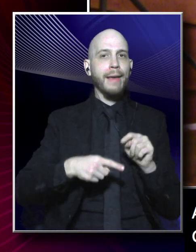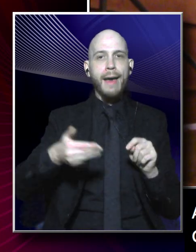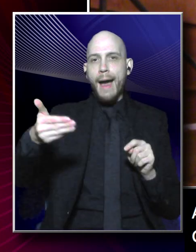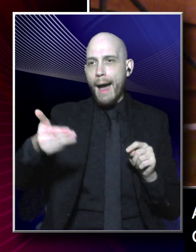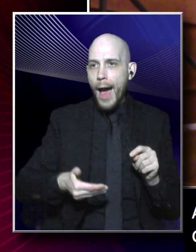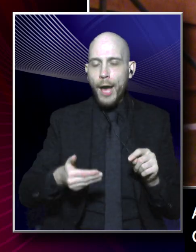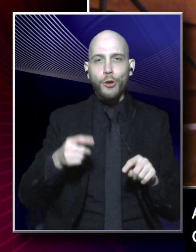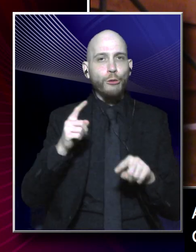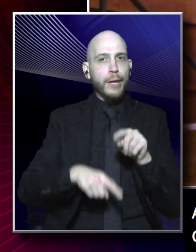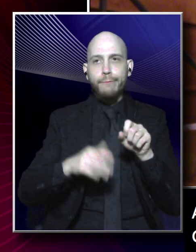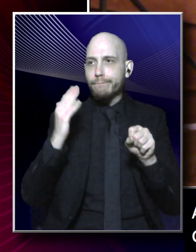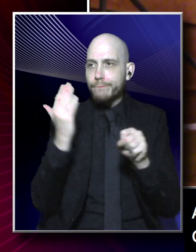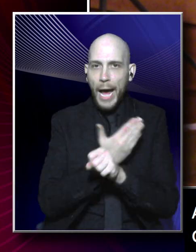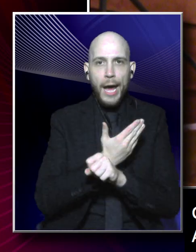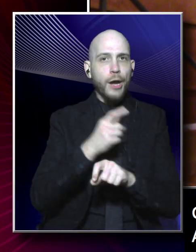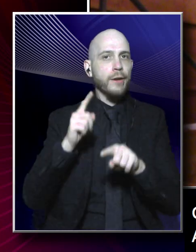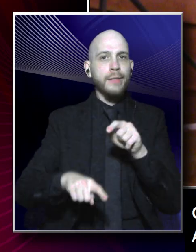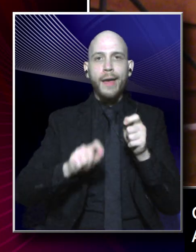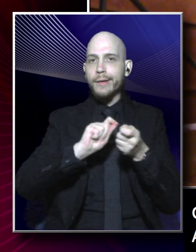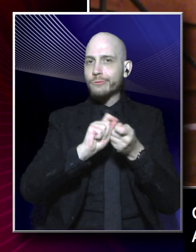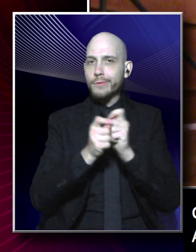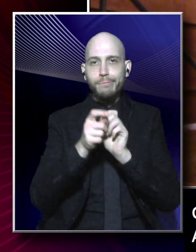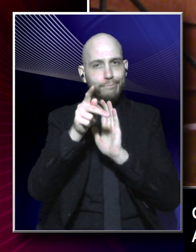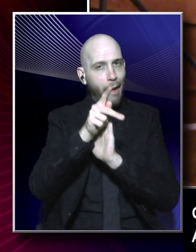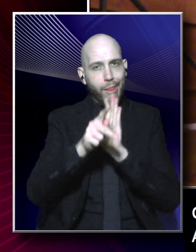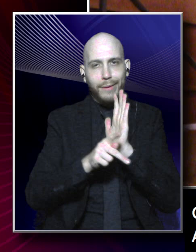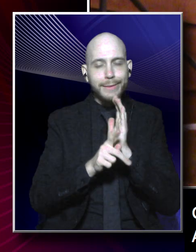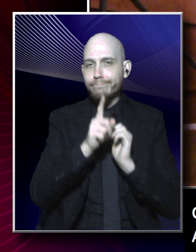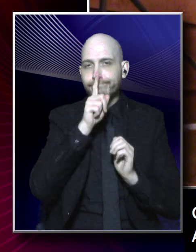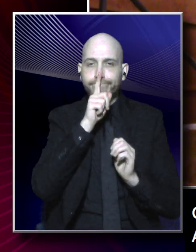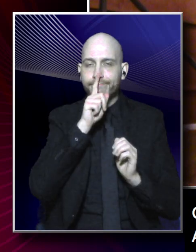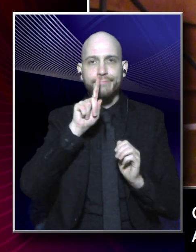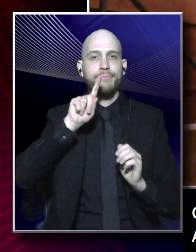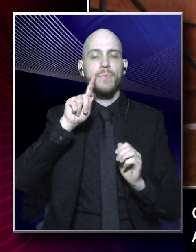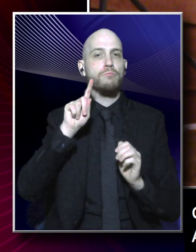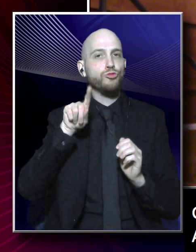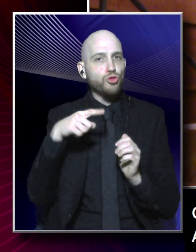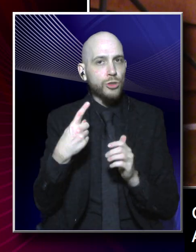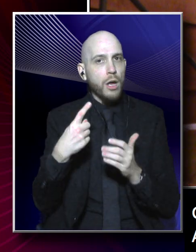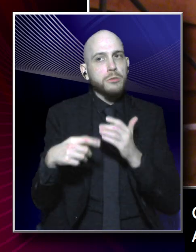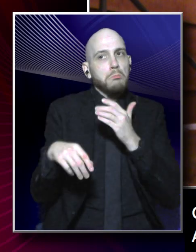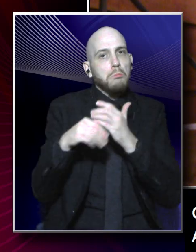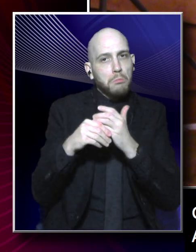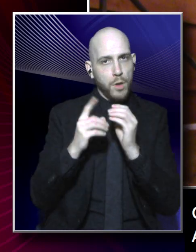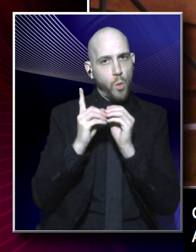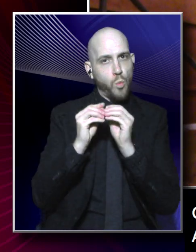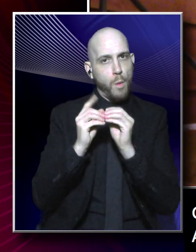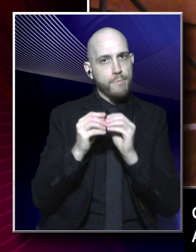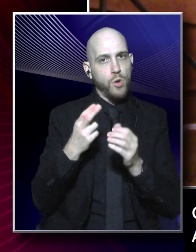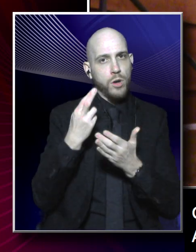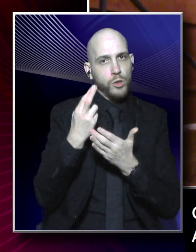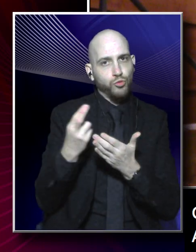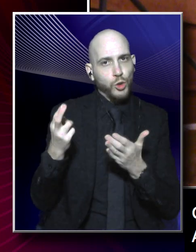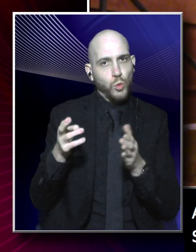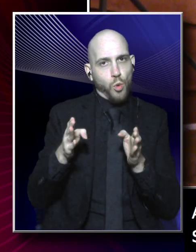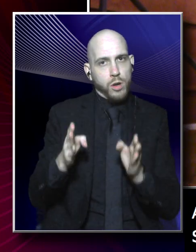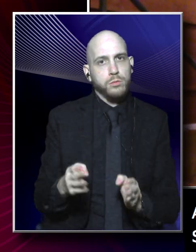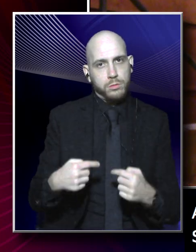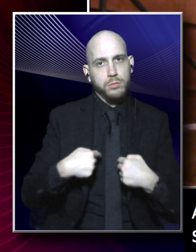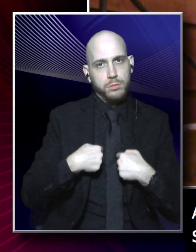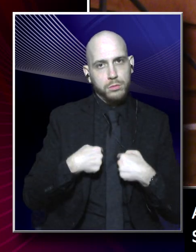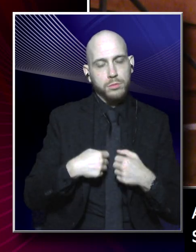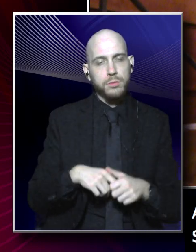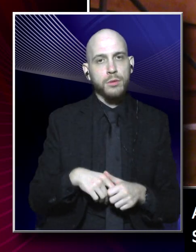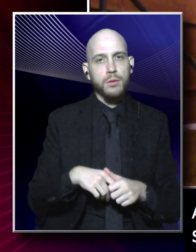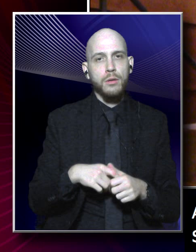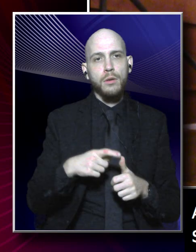am an additional resource to them and a neutral resource. So I've had folks ask if I am like